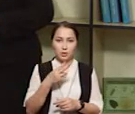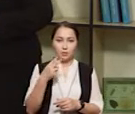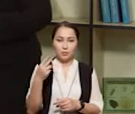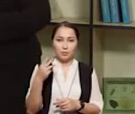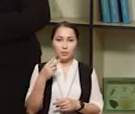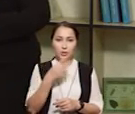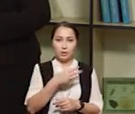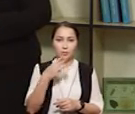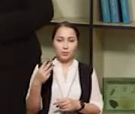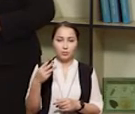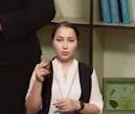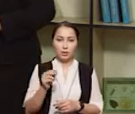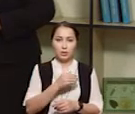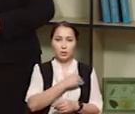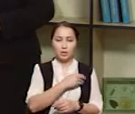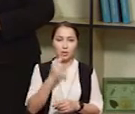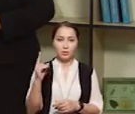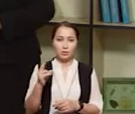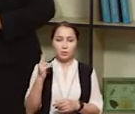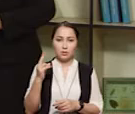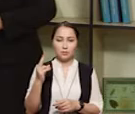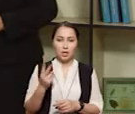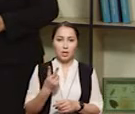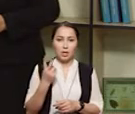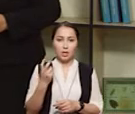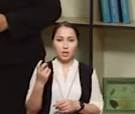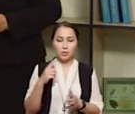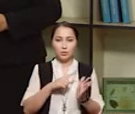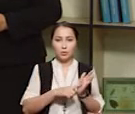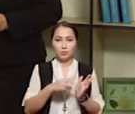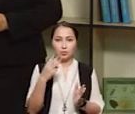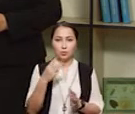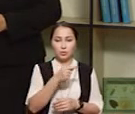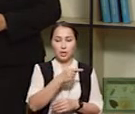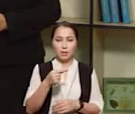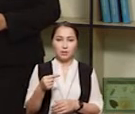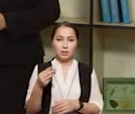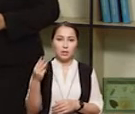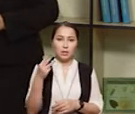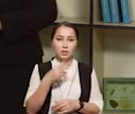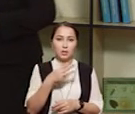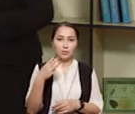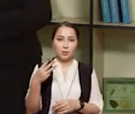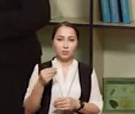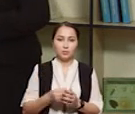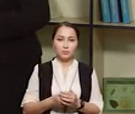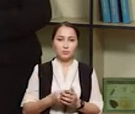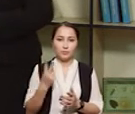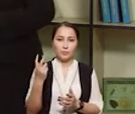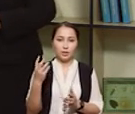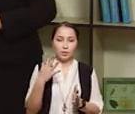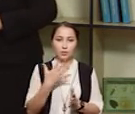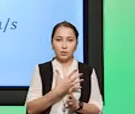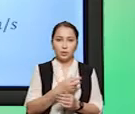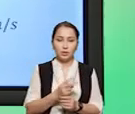-23 gradus Celsiy. 273 dan 23 ni ayirsak 250 Kelvin